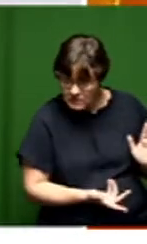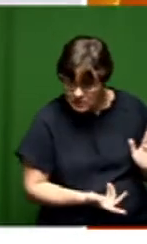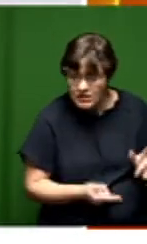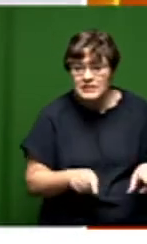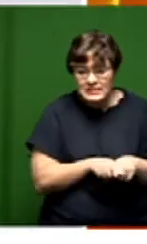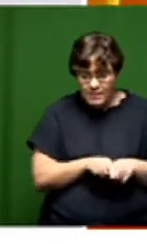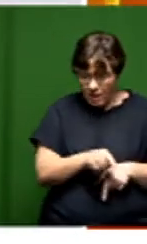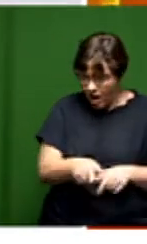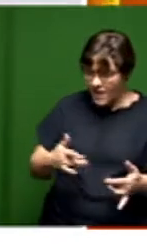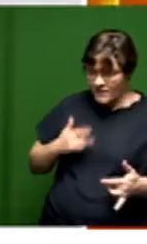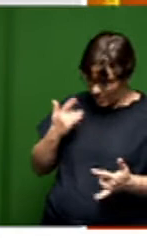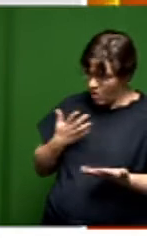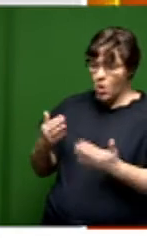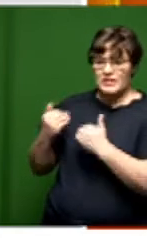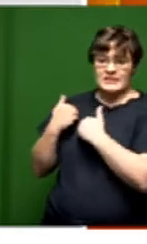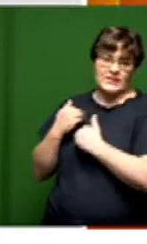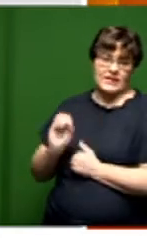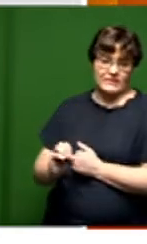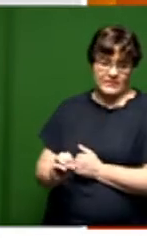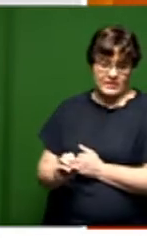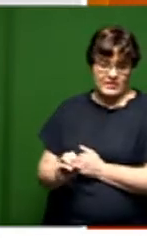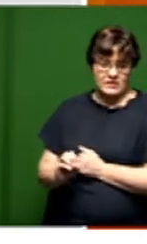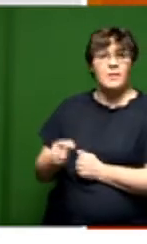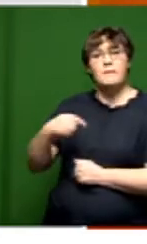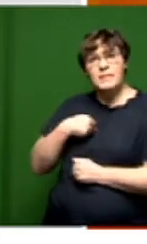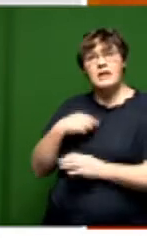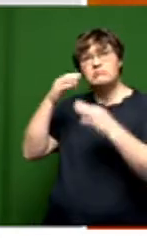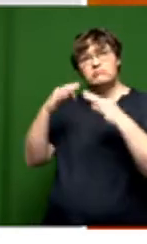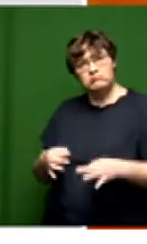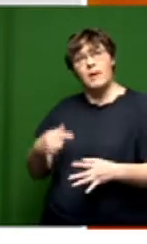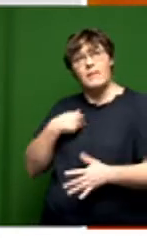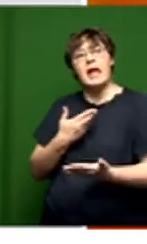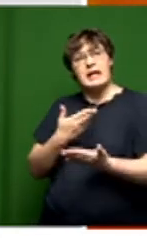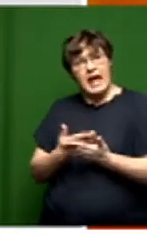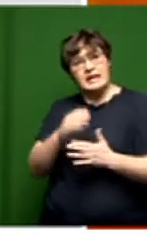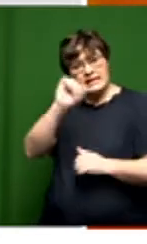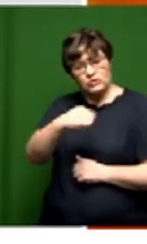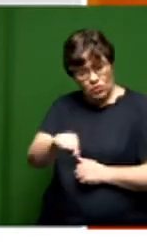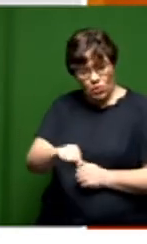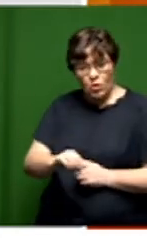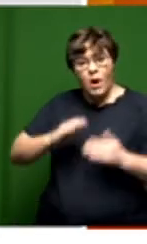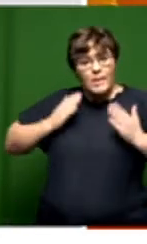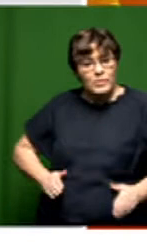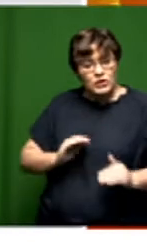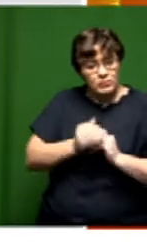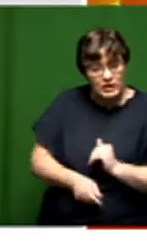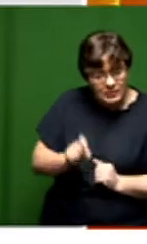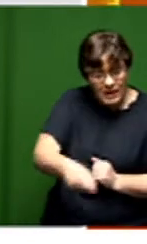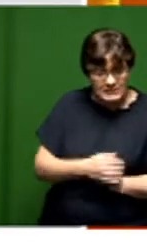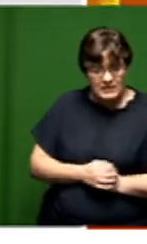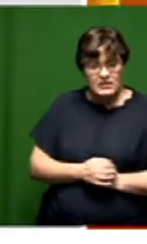of safety, that they have the power to consent or not. They have to protect their bodies. They have to build